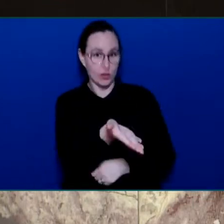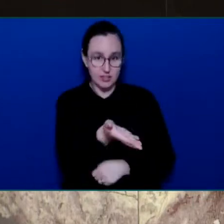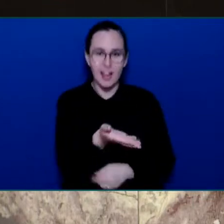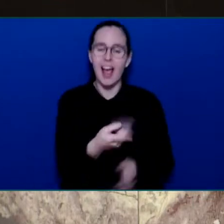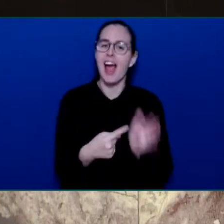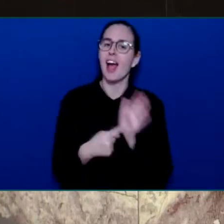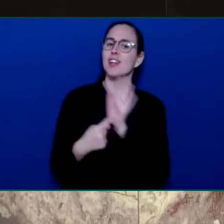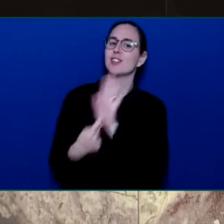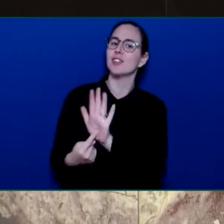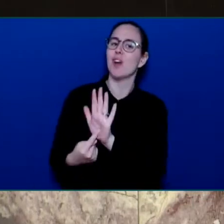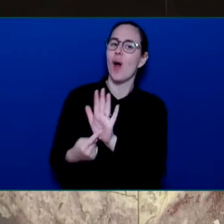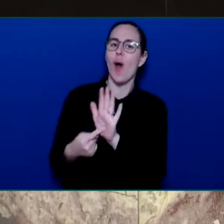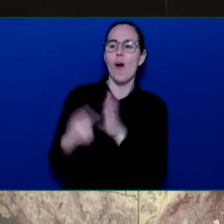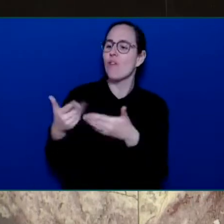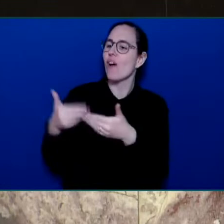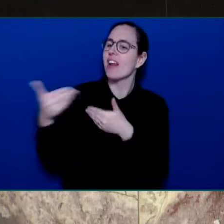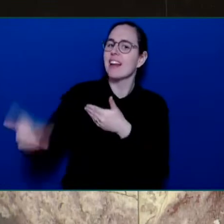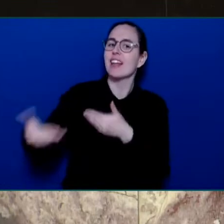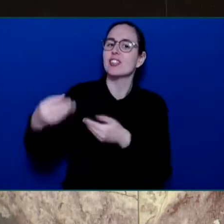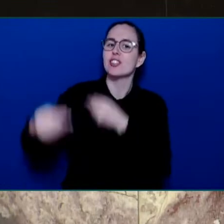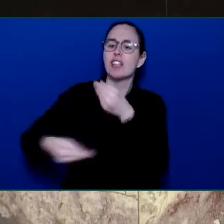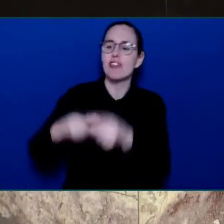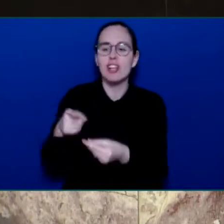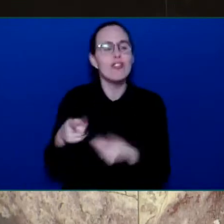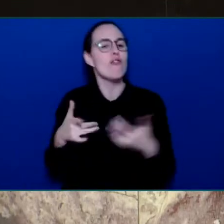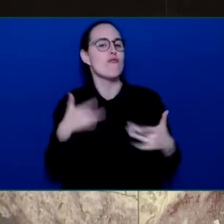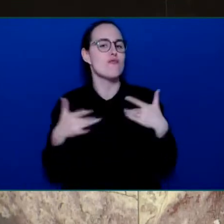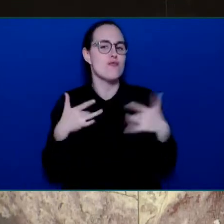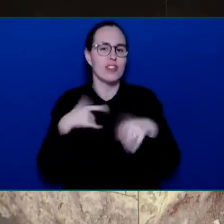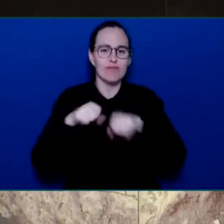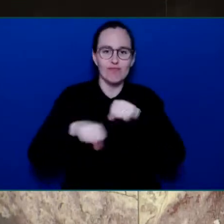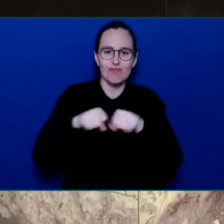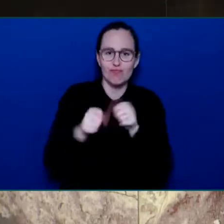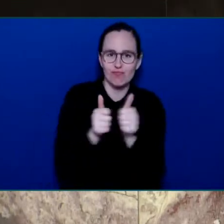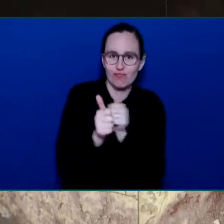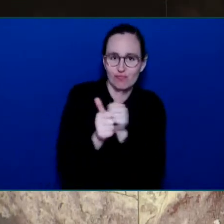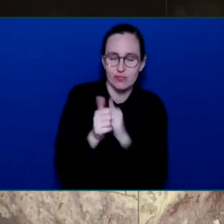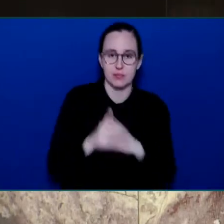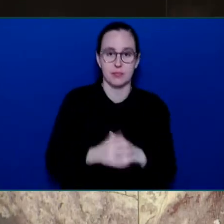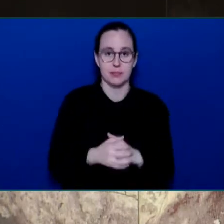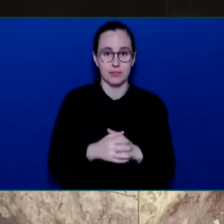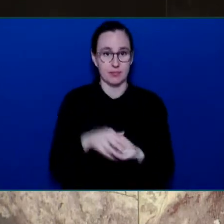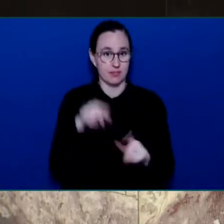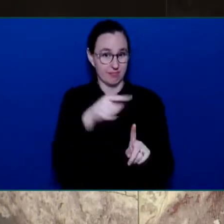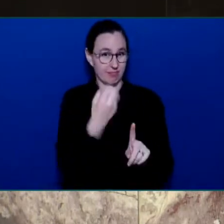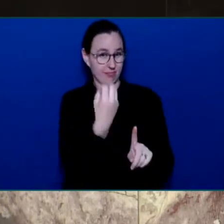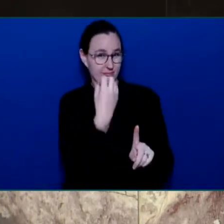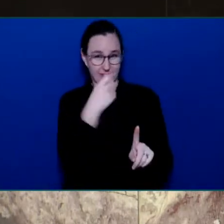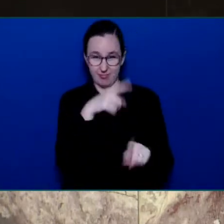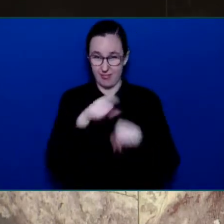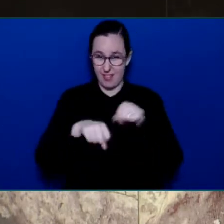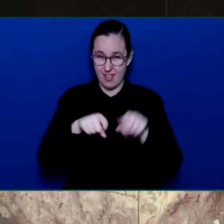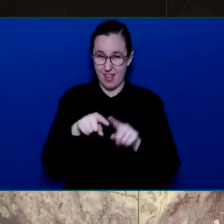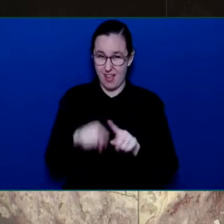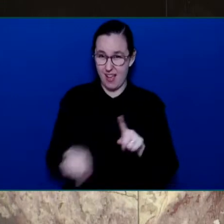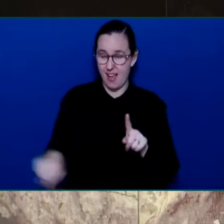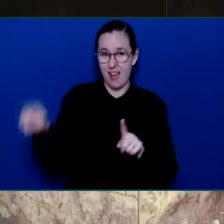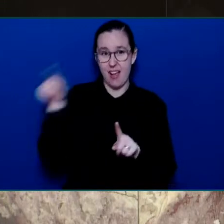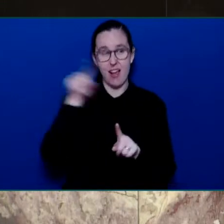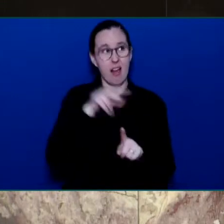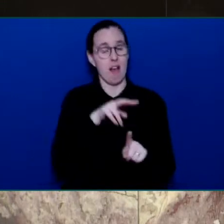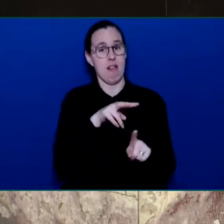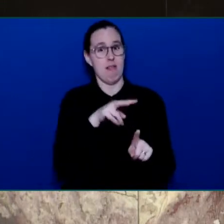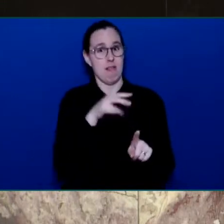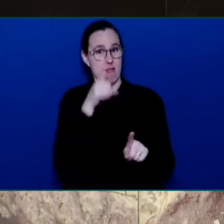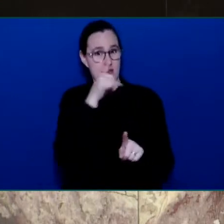of them about the long, difficult, and emotional ride that this has been, but every bit helped, and I want to thank all the communities that helped raise